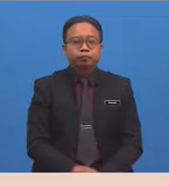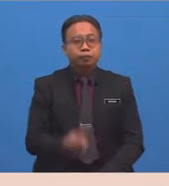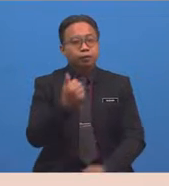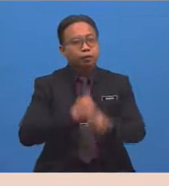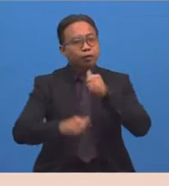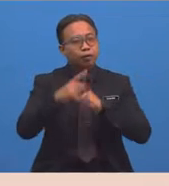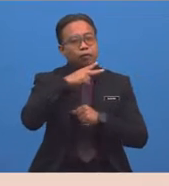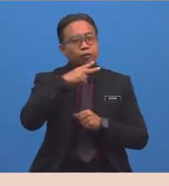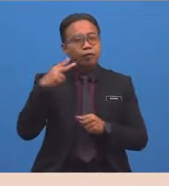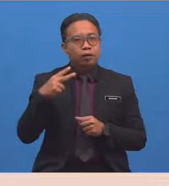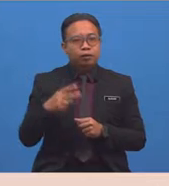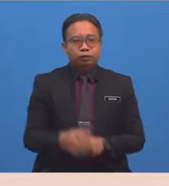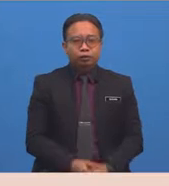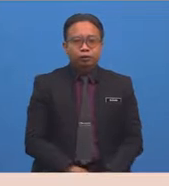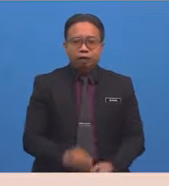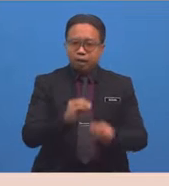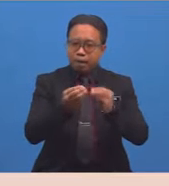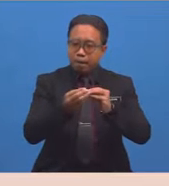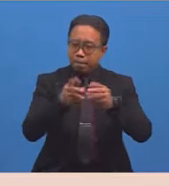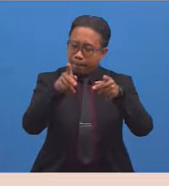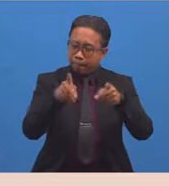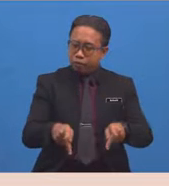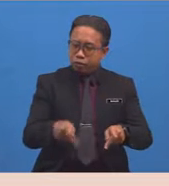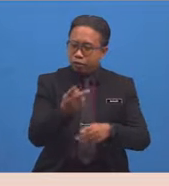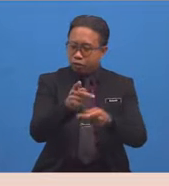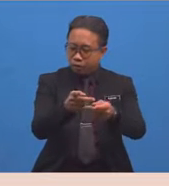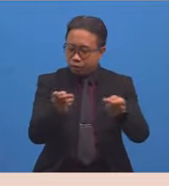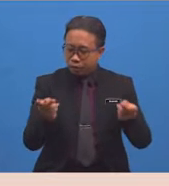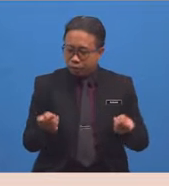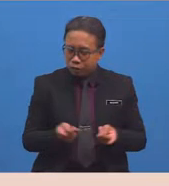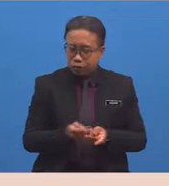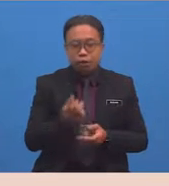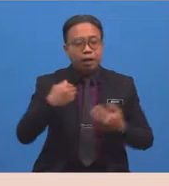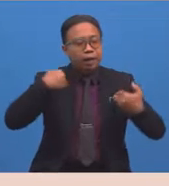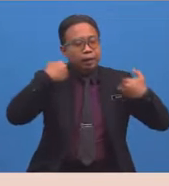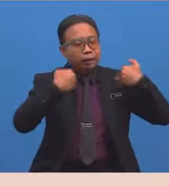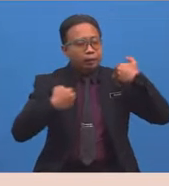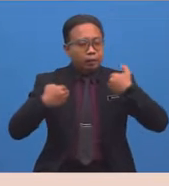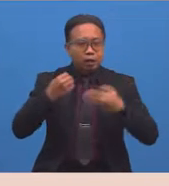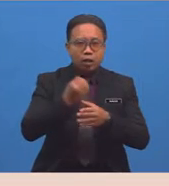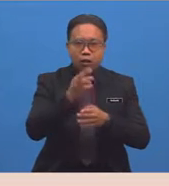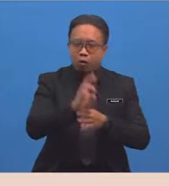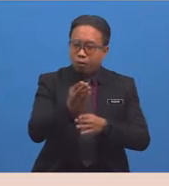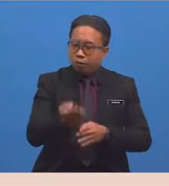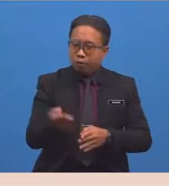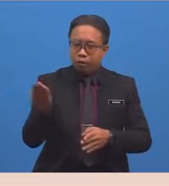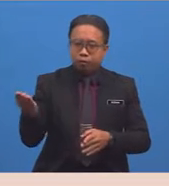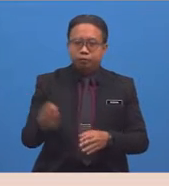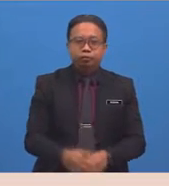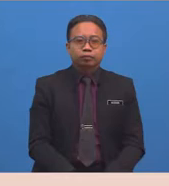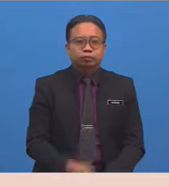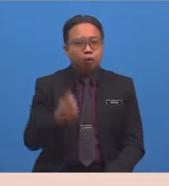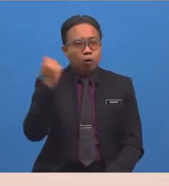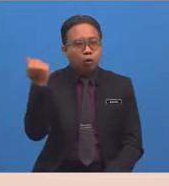are the things that a noun does. Person, a place, an animal, or a thing.